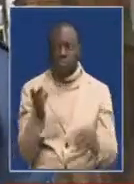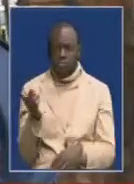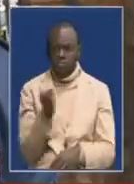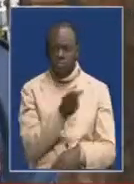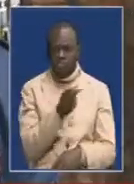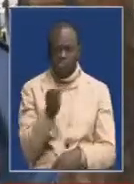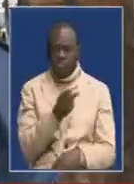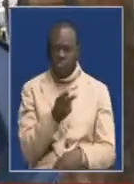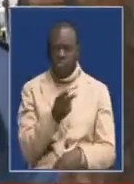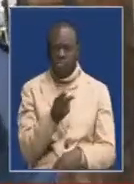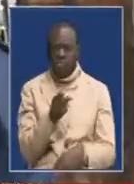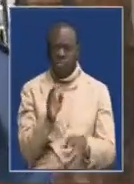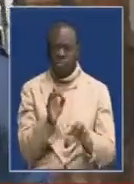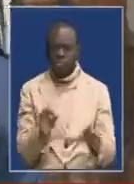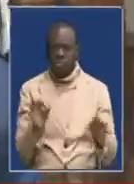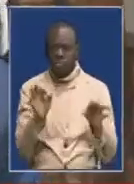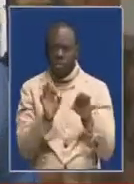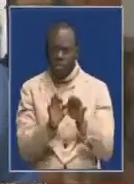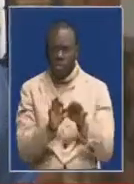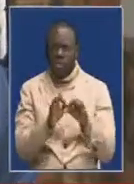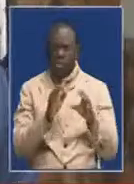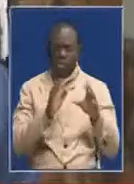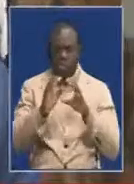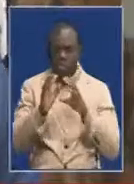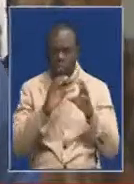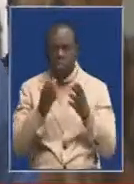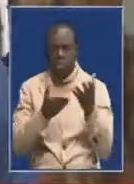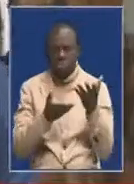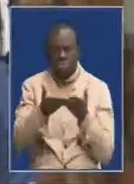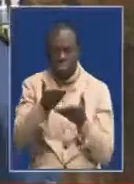they work hand in hand and communication is more